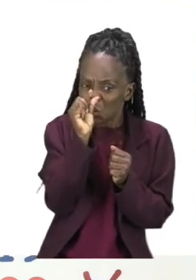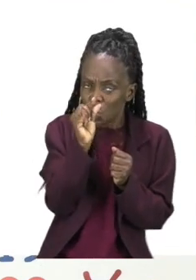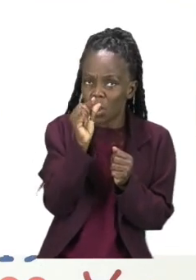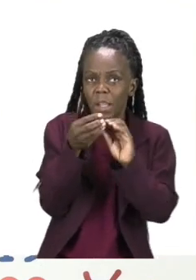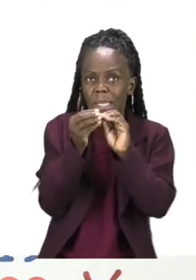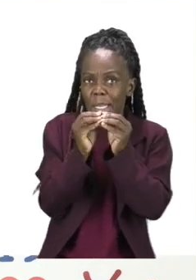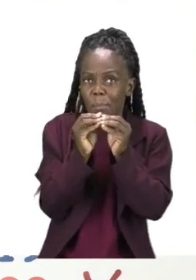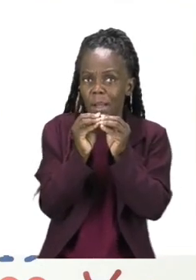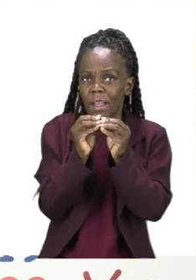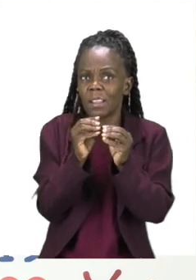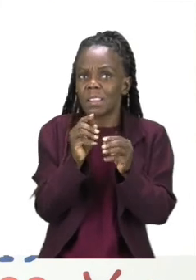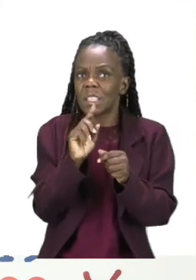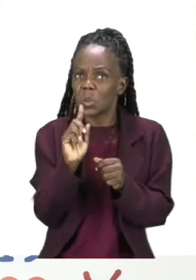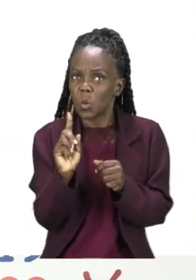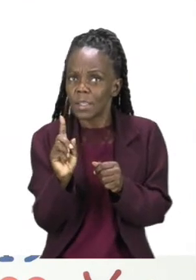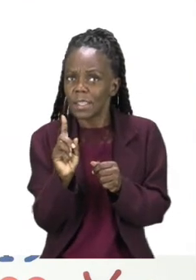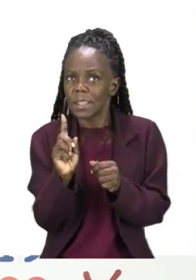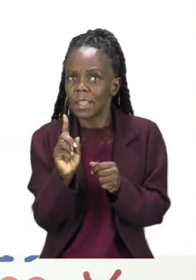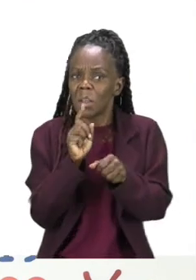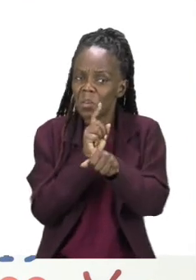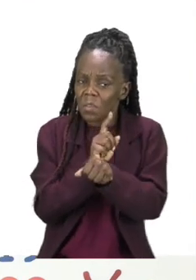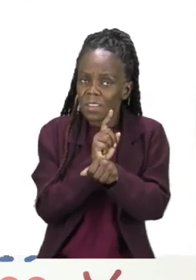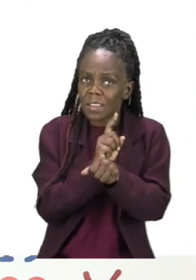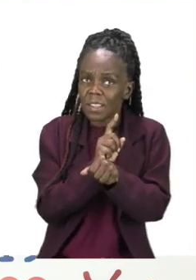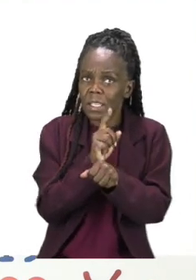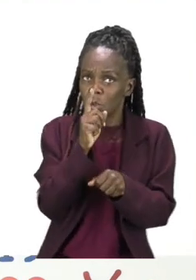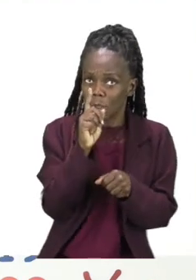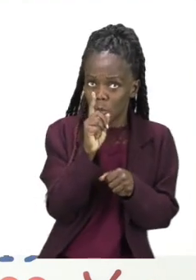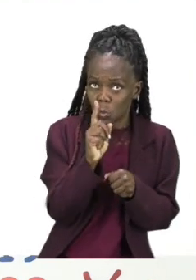and now we are continuing. Is it 9?